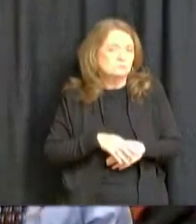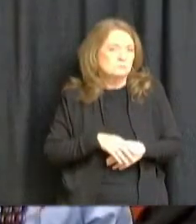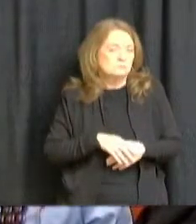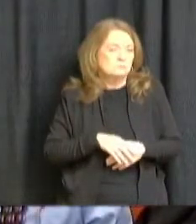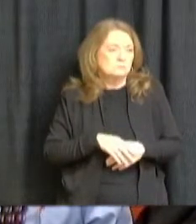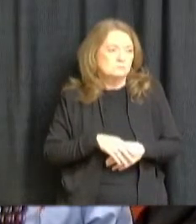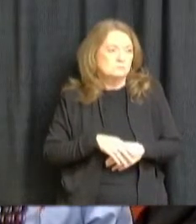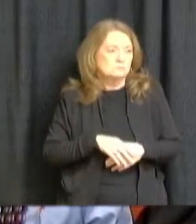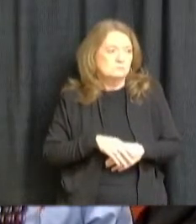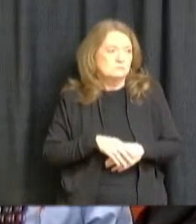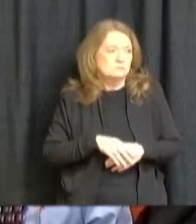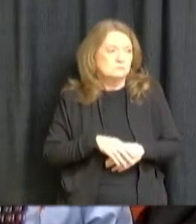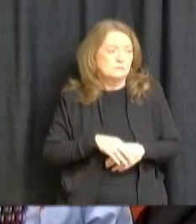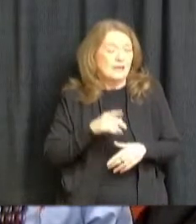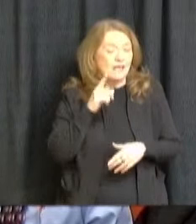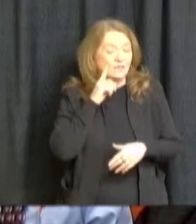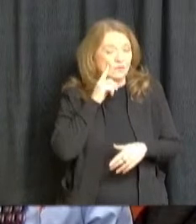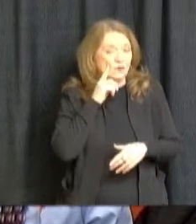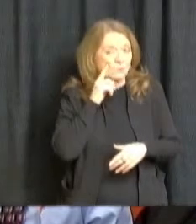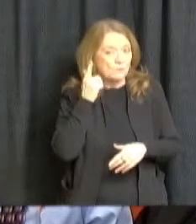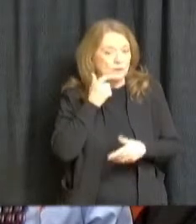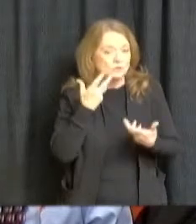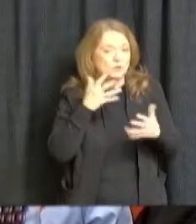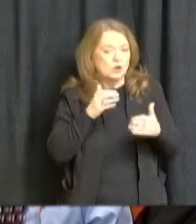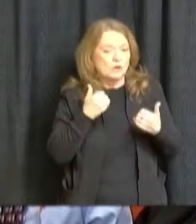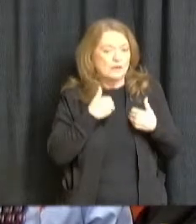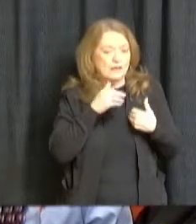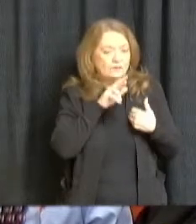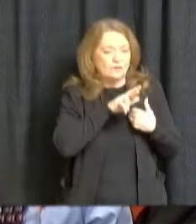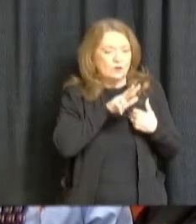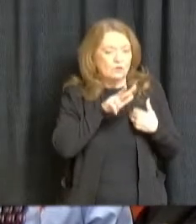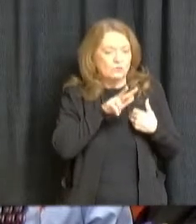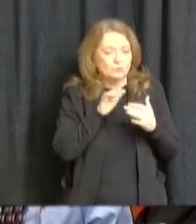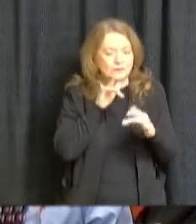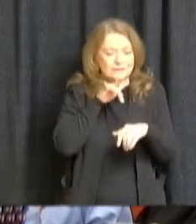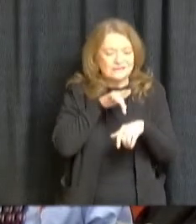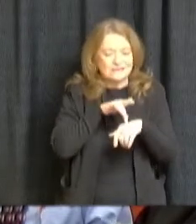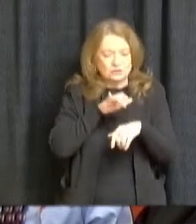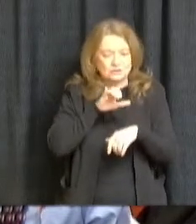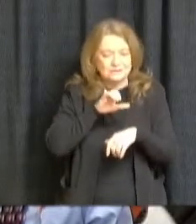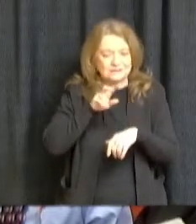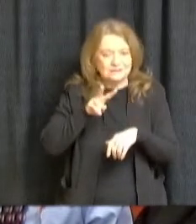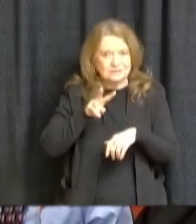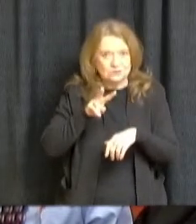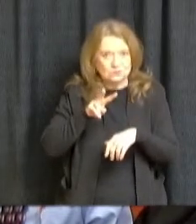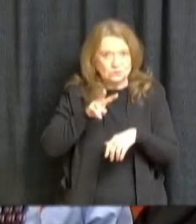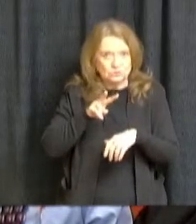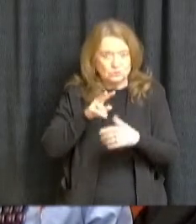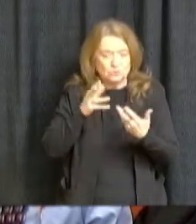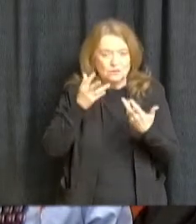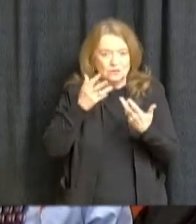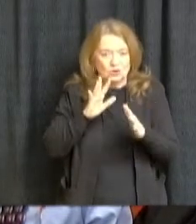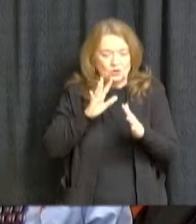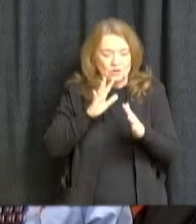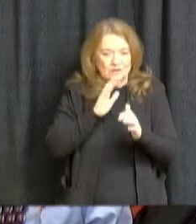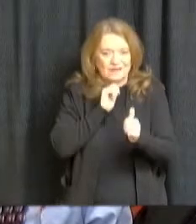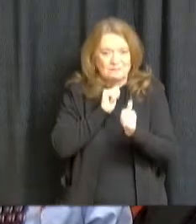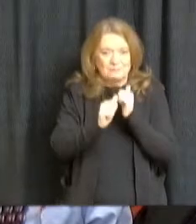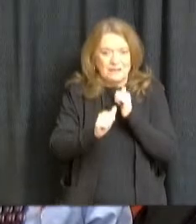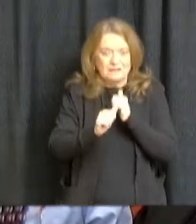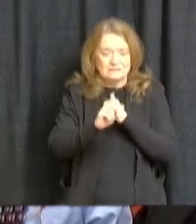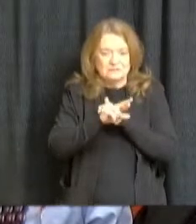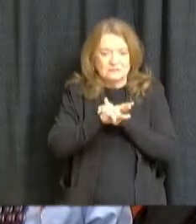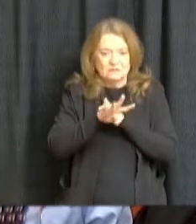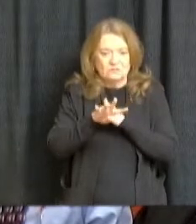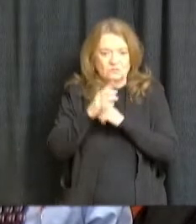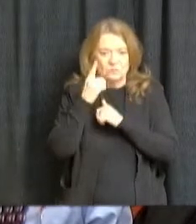I thought since we had the R3 already touching the C2, we had already got past the R4 because we're just bringing